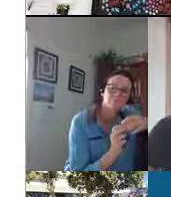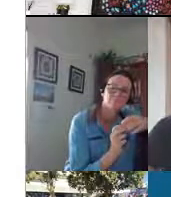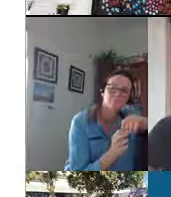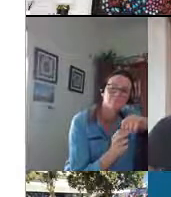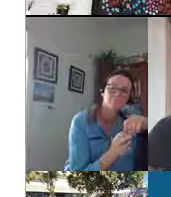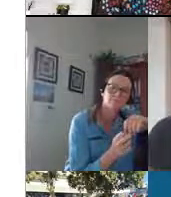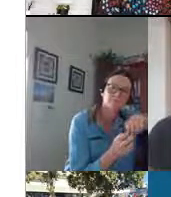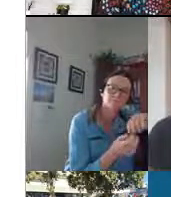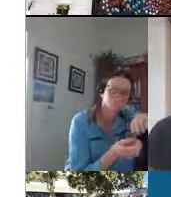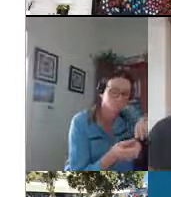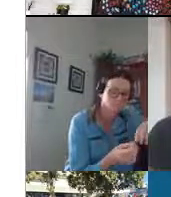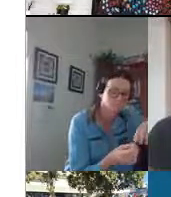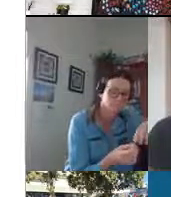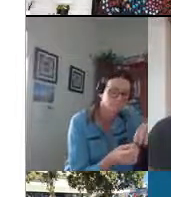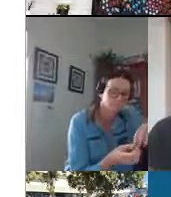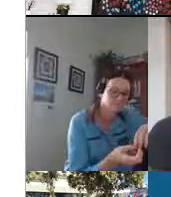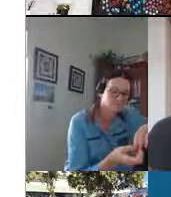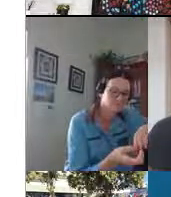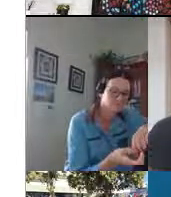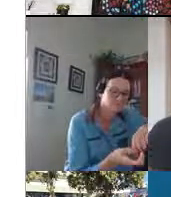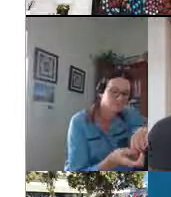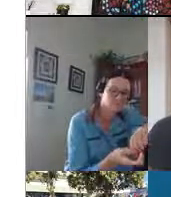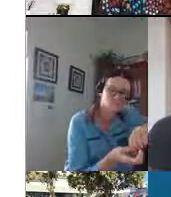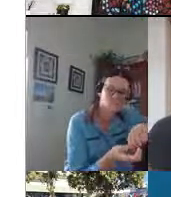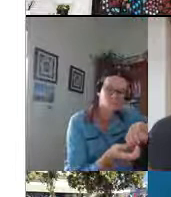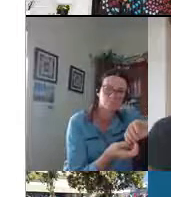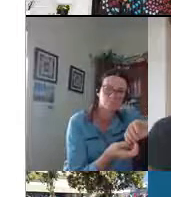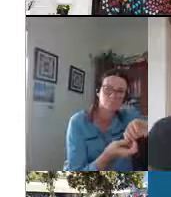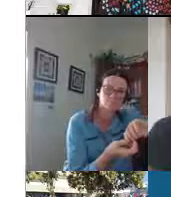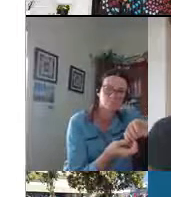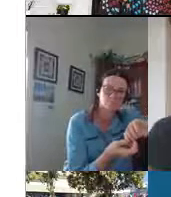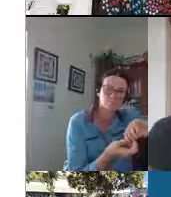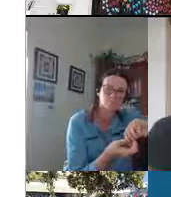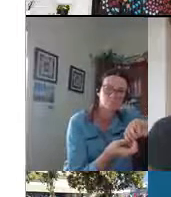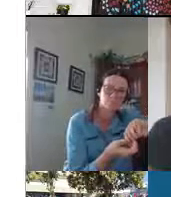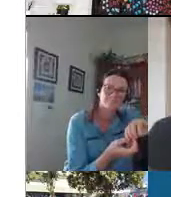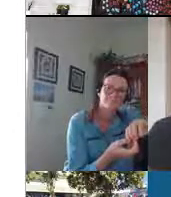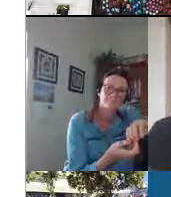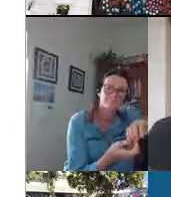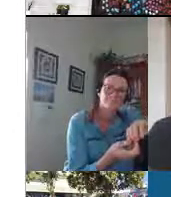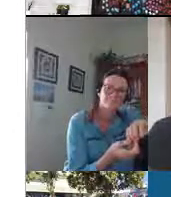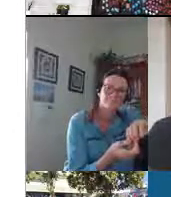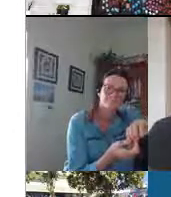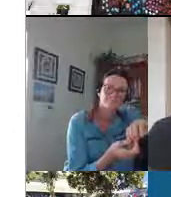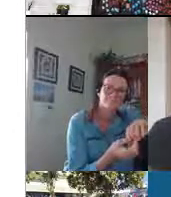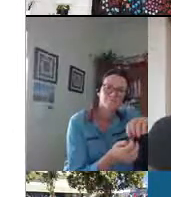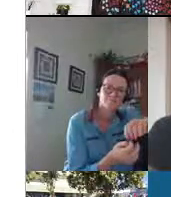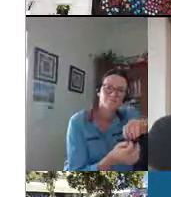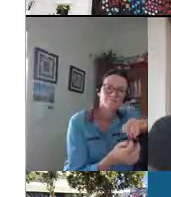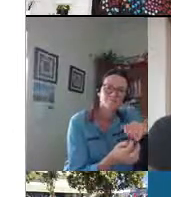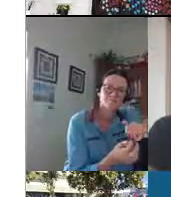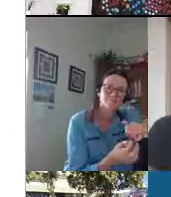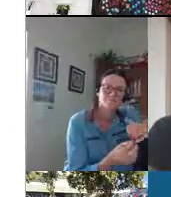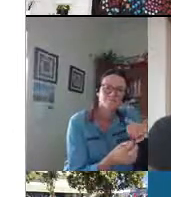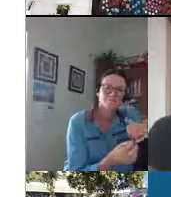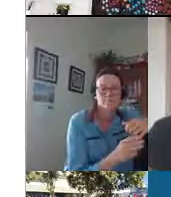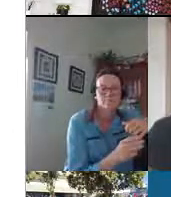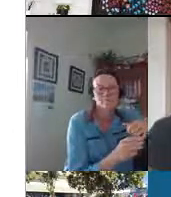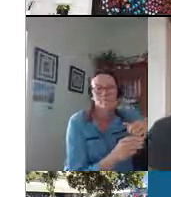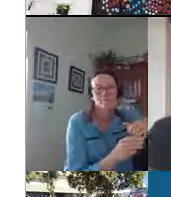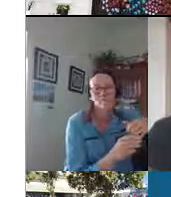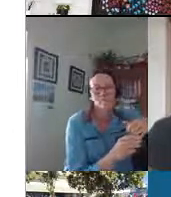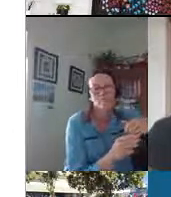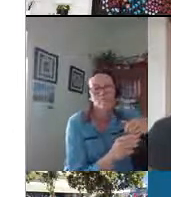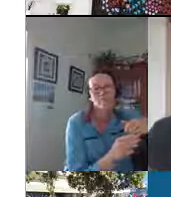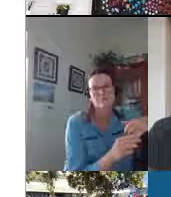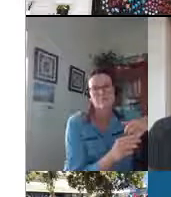was real. And then we pushed it around and we said up, down, more, what if it's wetter, what if it's drier, what if there's more or less load, what if